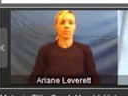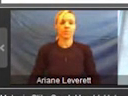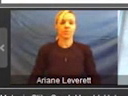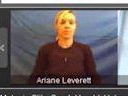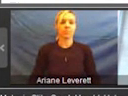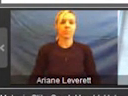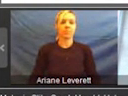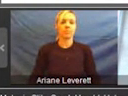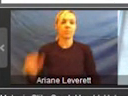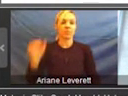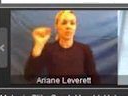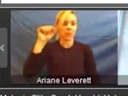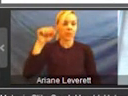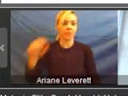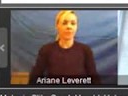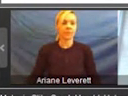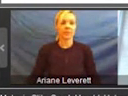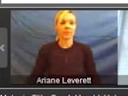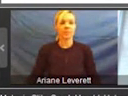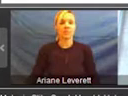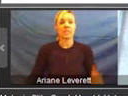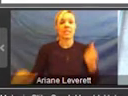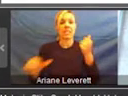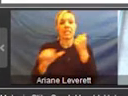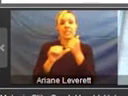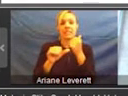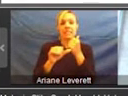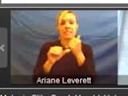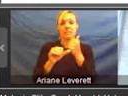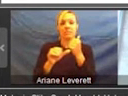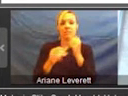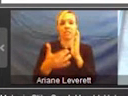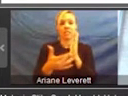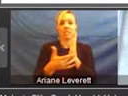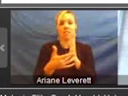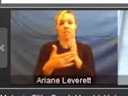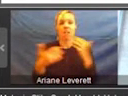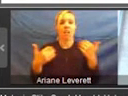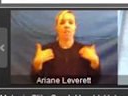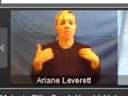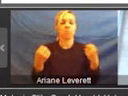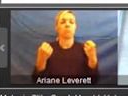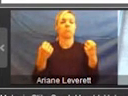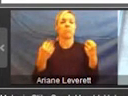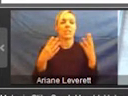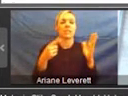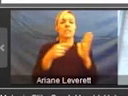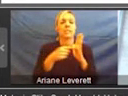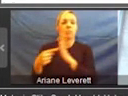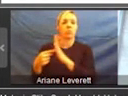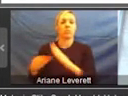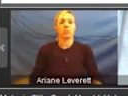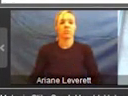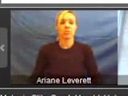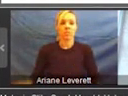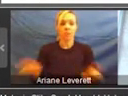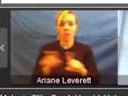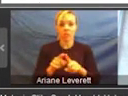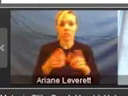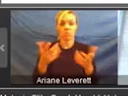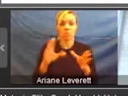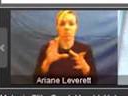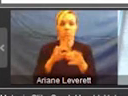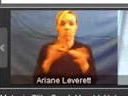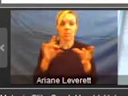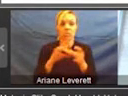So yeah, for assistive technologies, there is a number of examples. We've also mentioned open educational